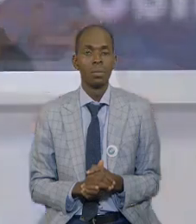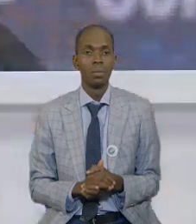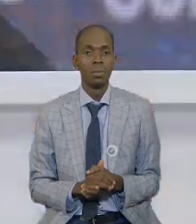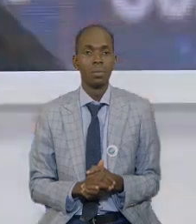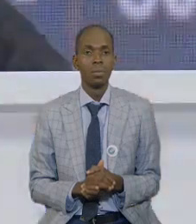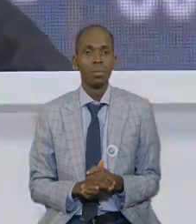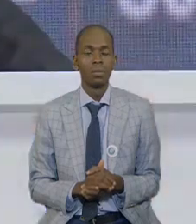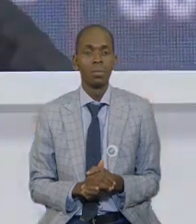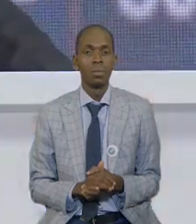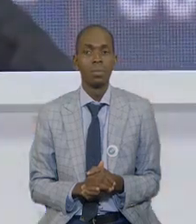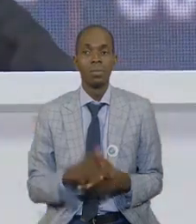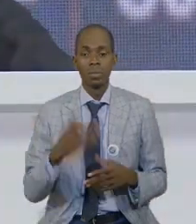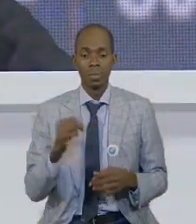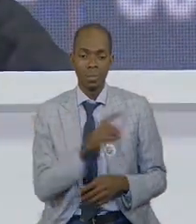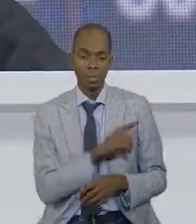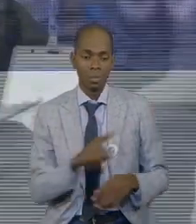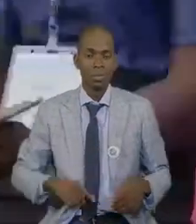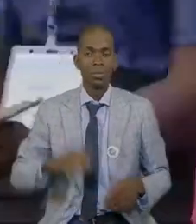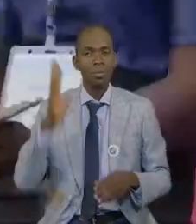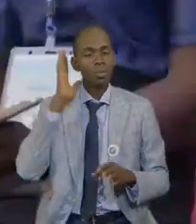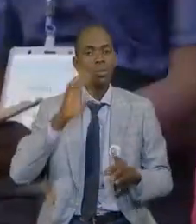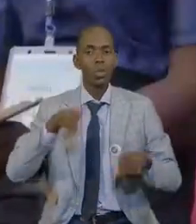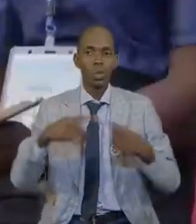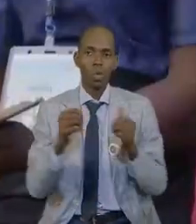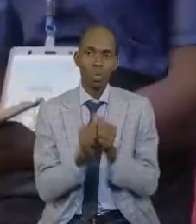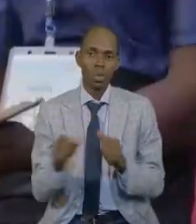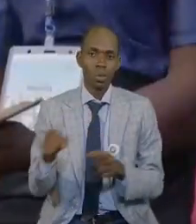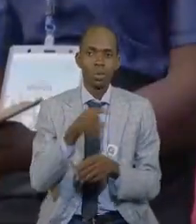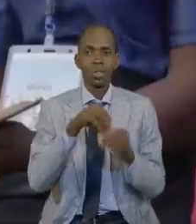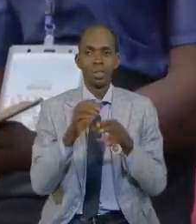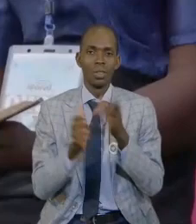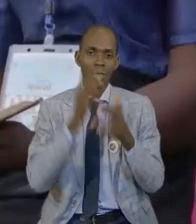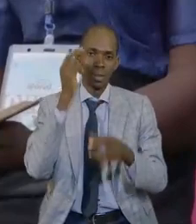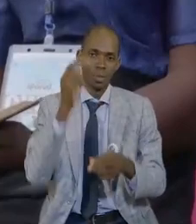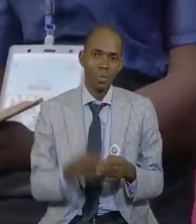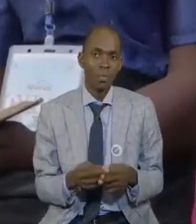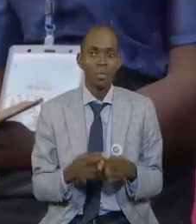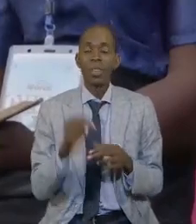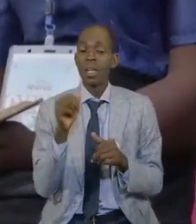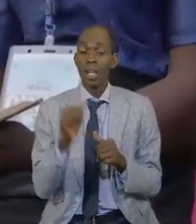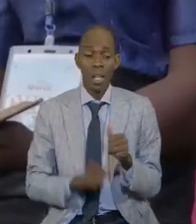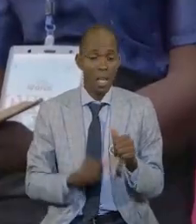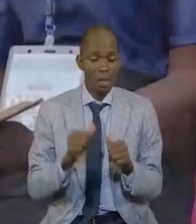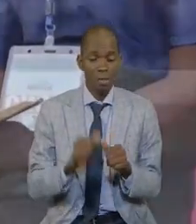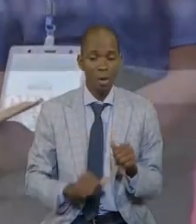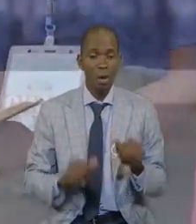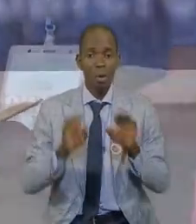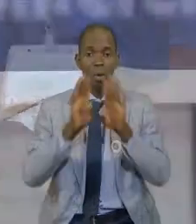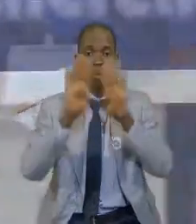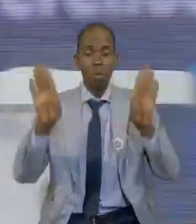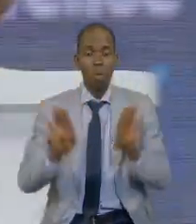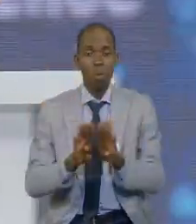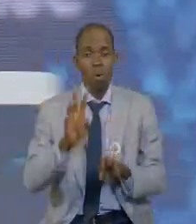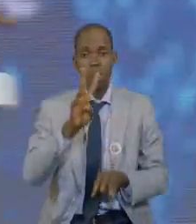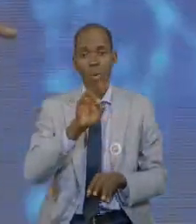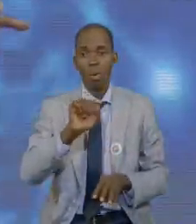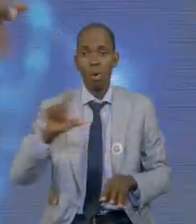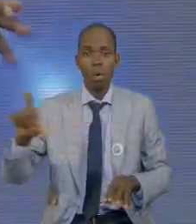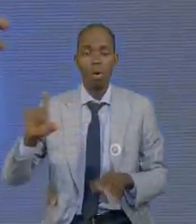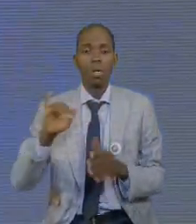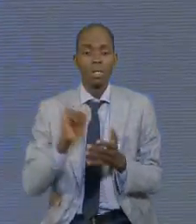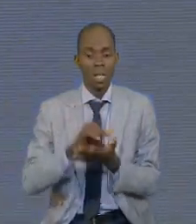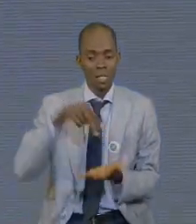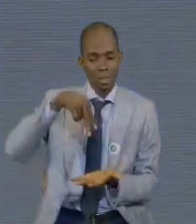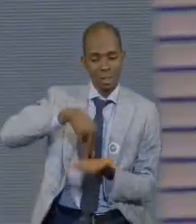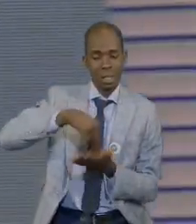the Lord will go with you every wall that stands before you God the creator of